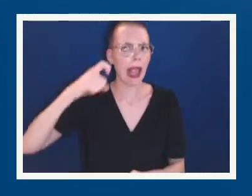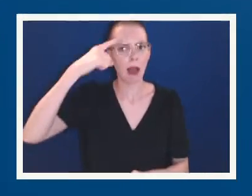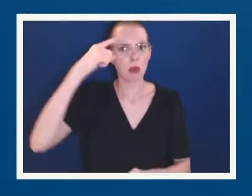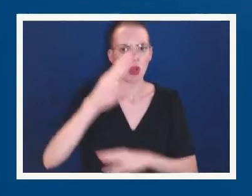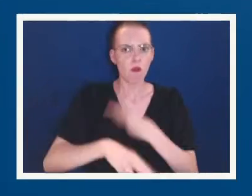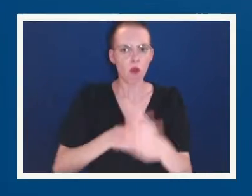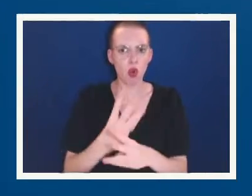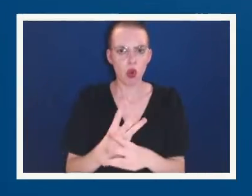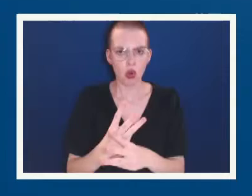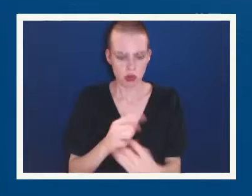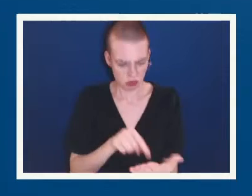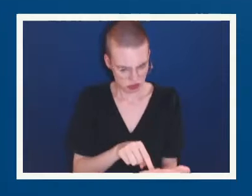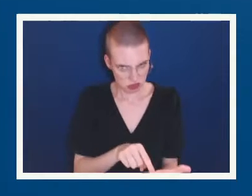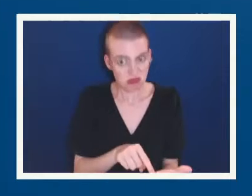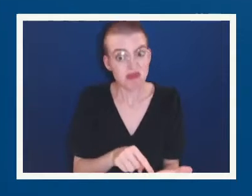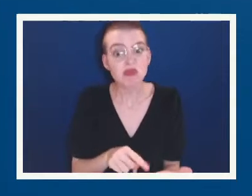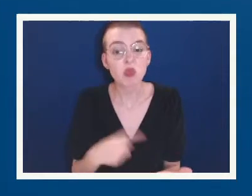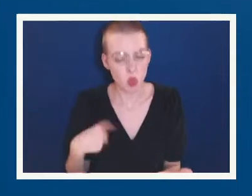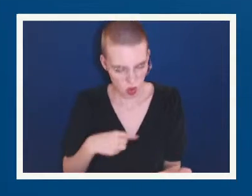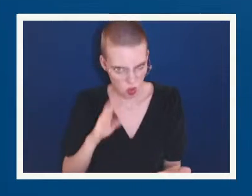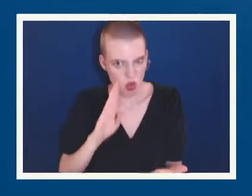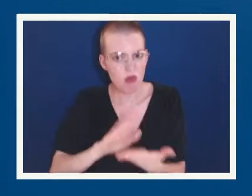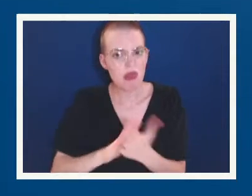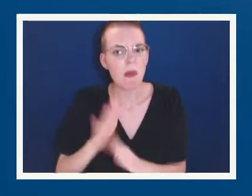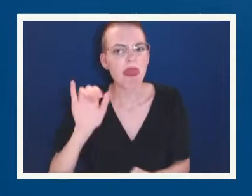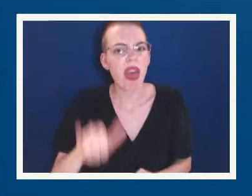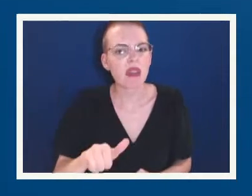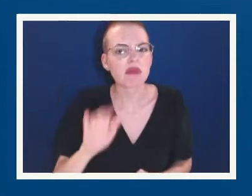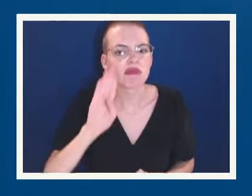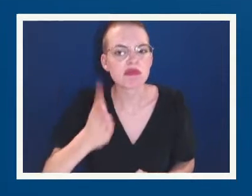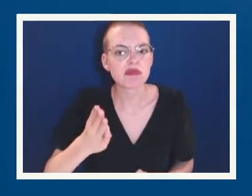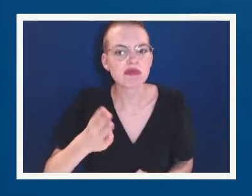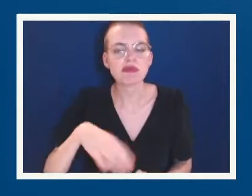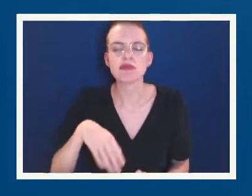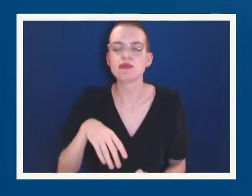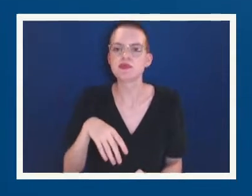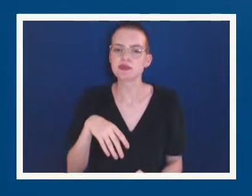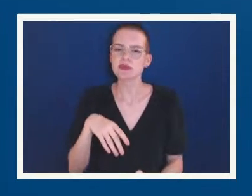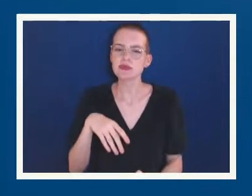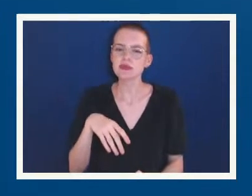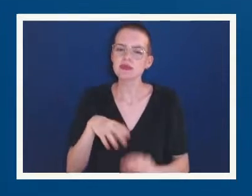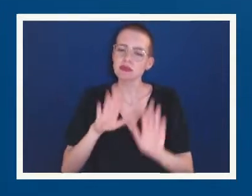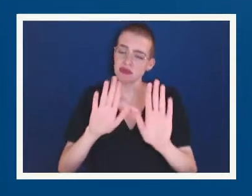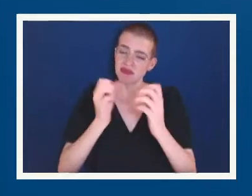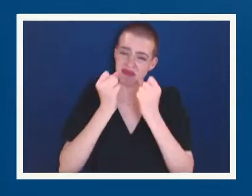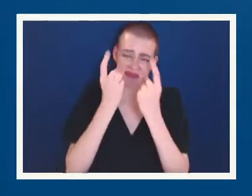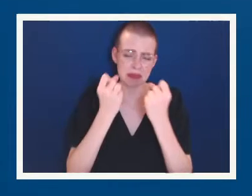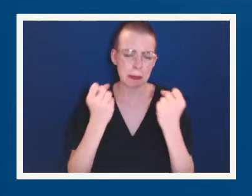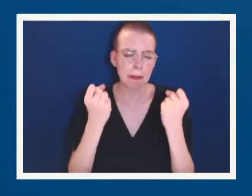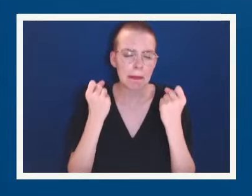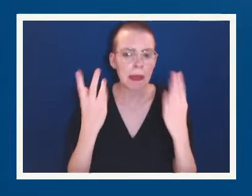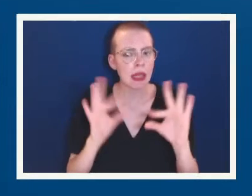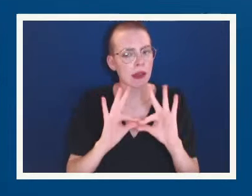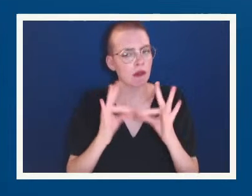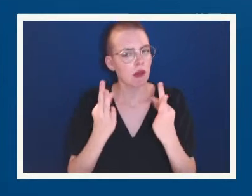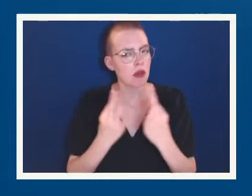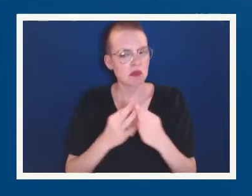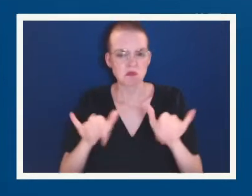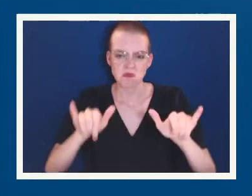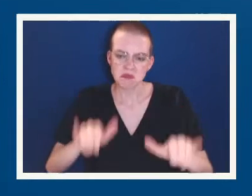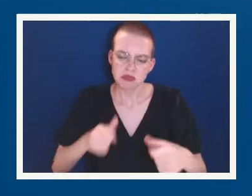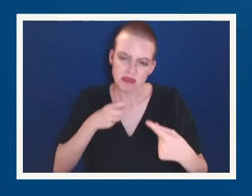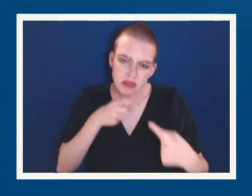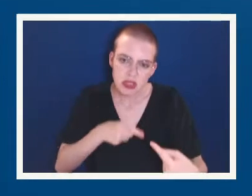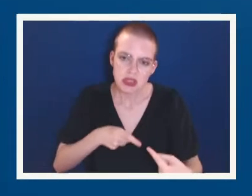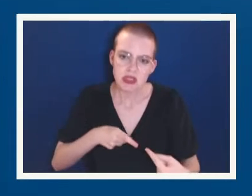And folks, look, but a lot of families are still struggling. A lot of families are struggling. That's why I signed